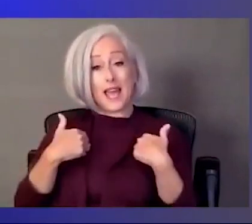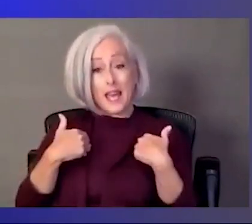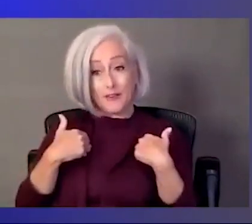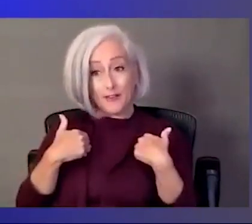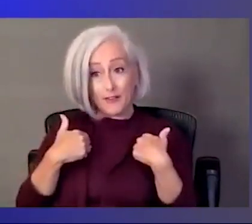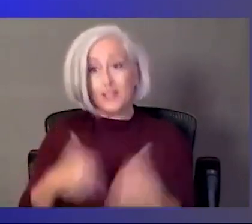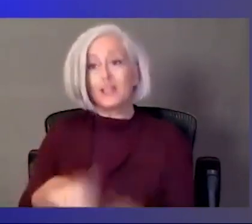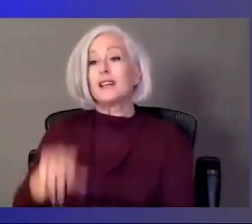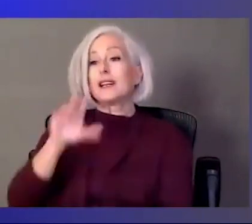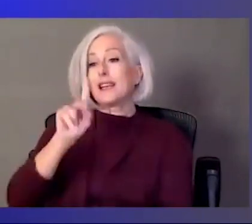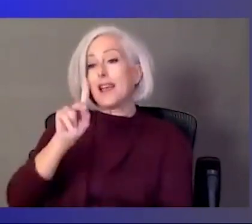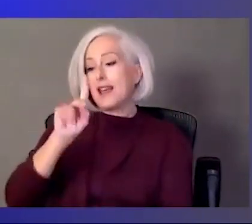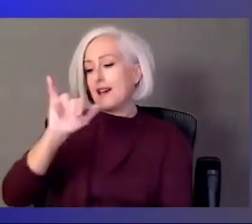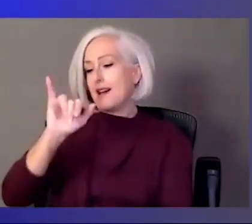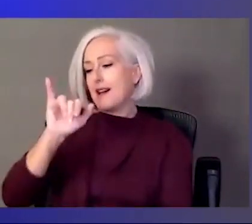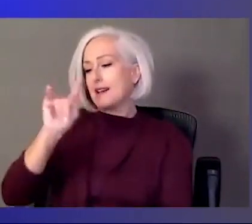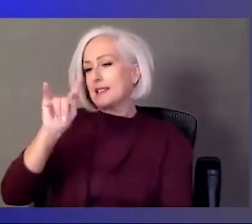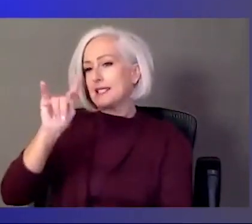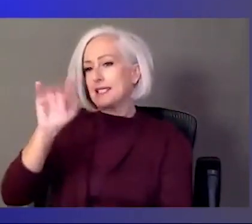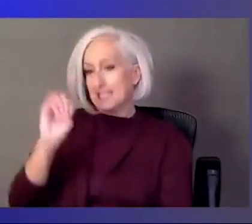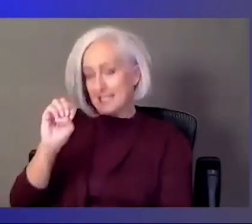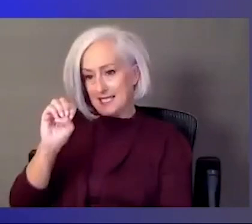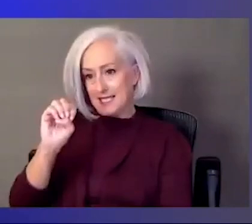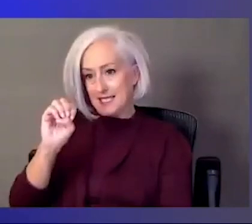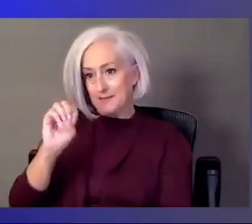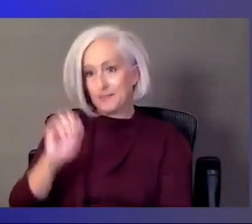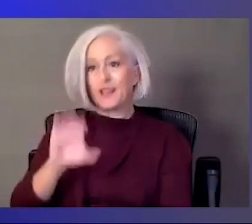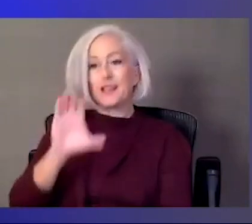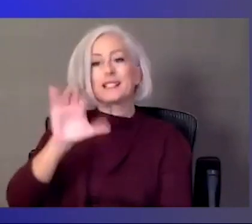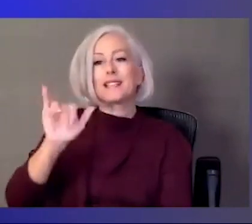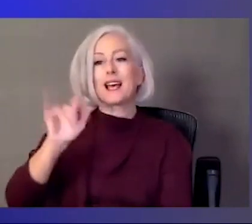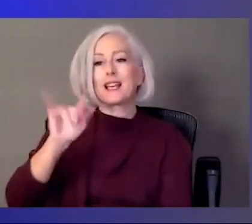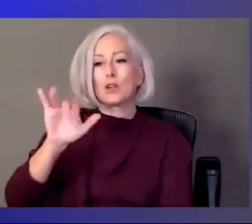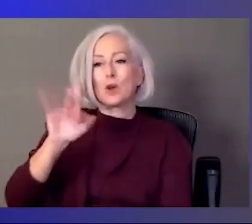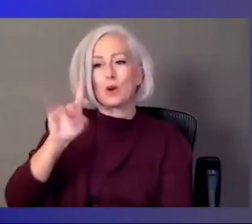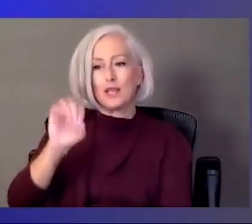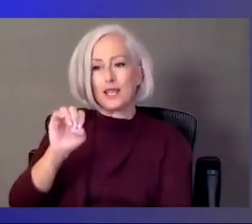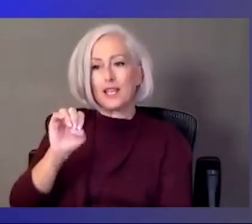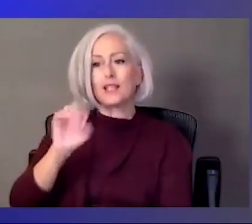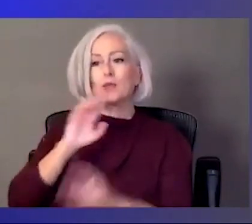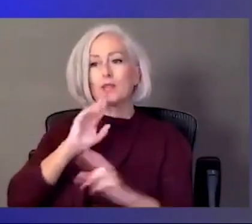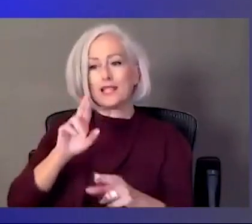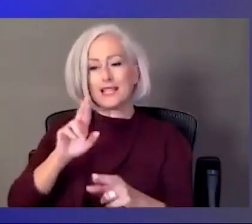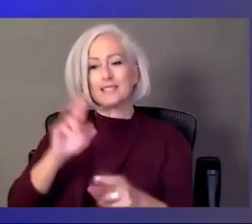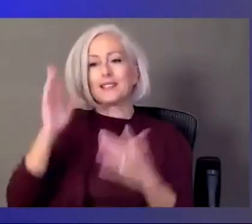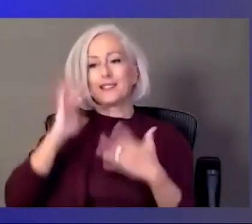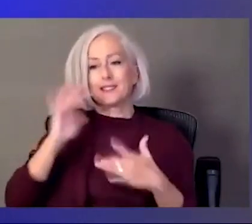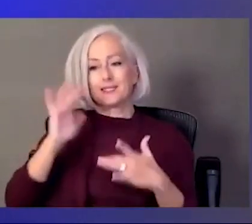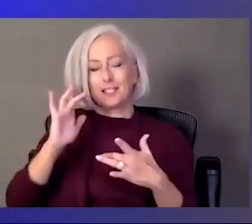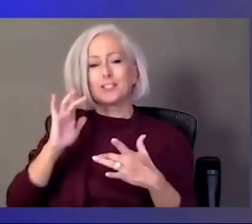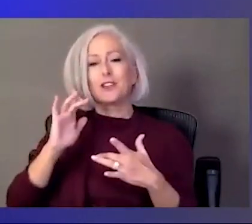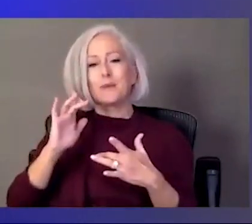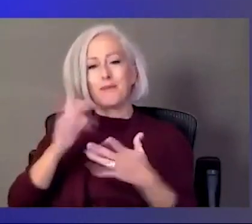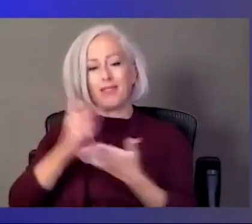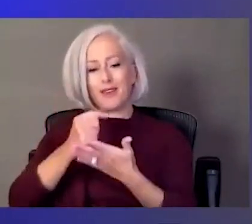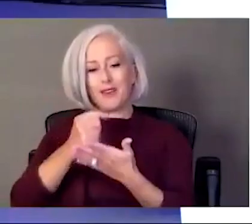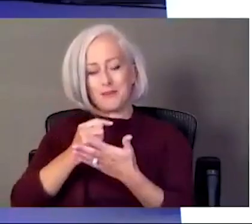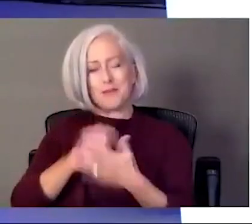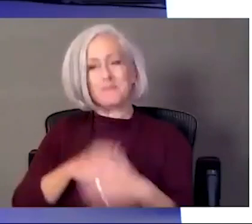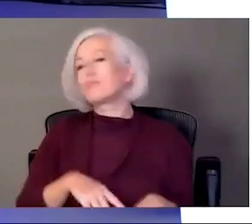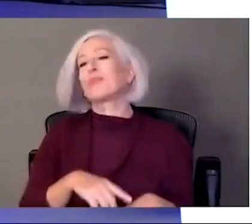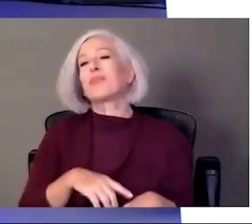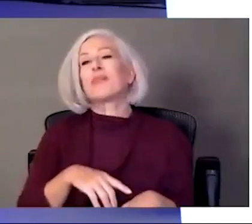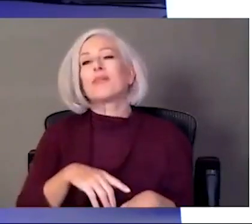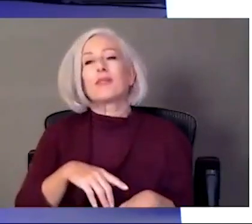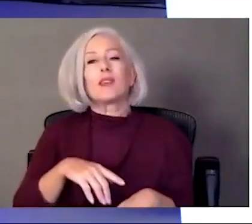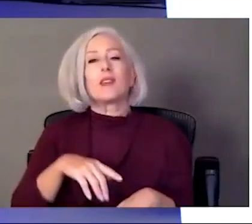modified T-cell population. What in the world is that? It's a big word. It is a big word, And yes. somehow you got from chimeric with a C to kite, which I do like the